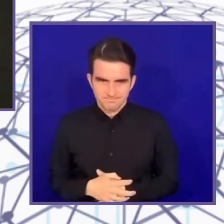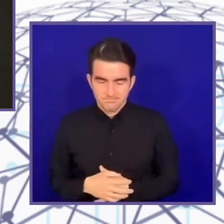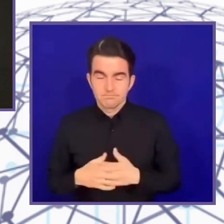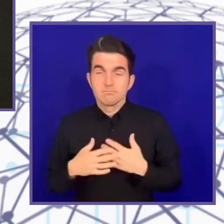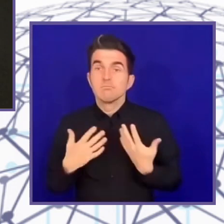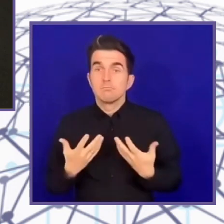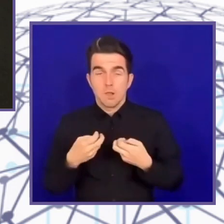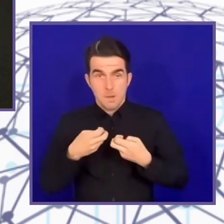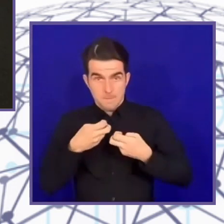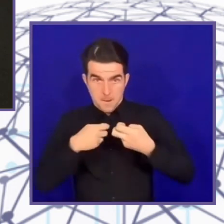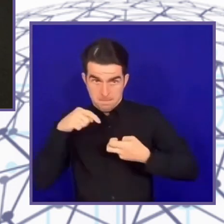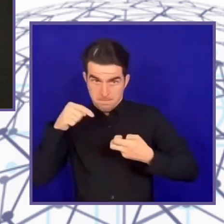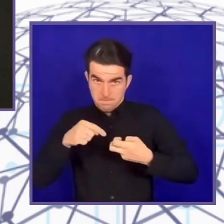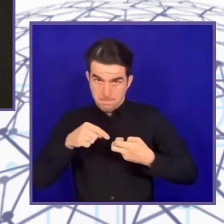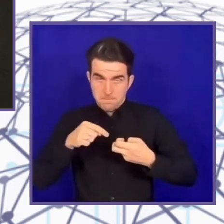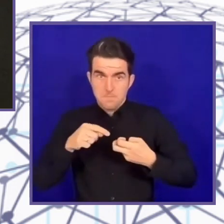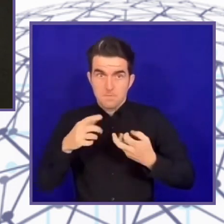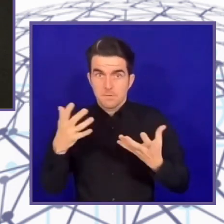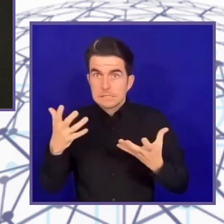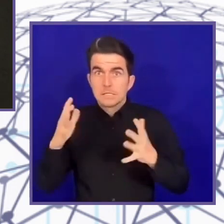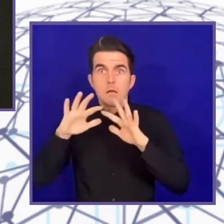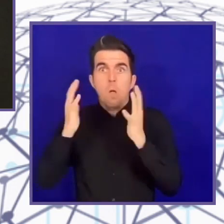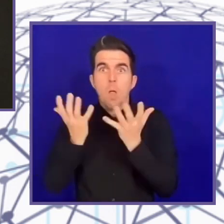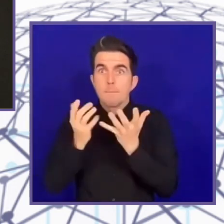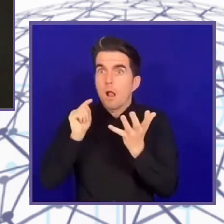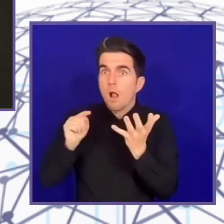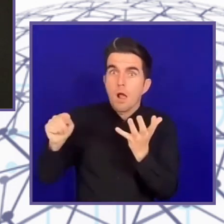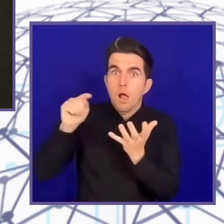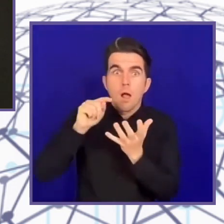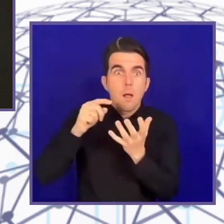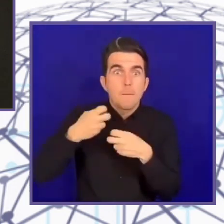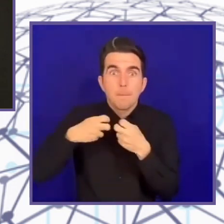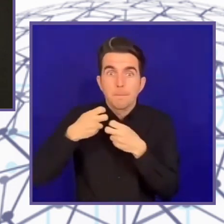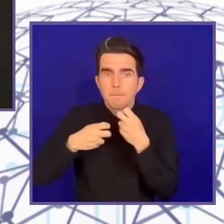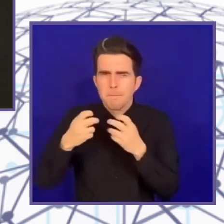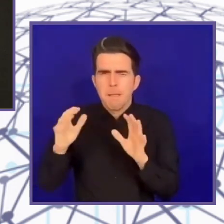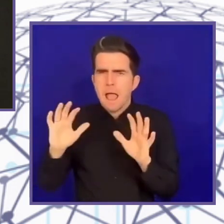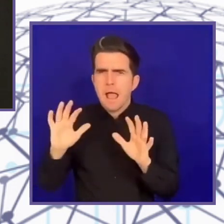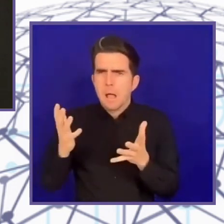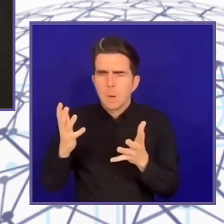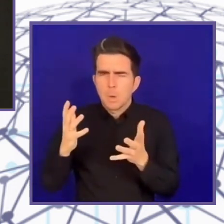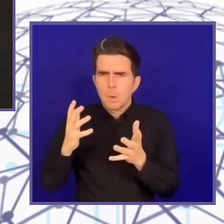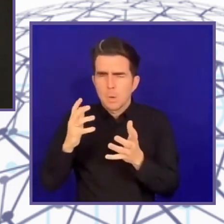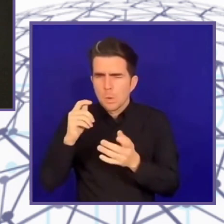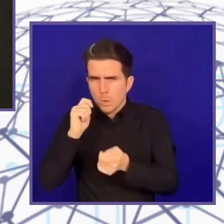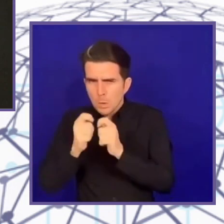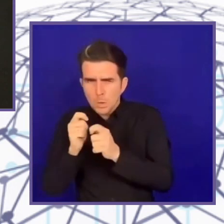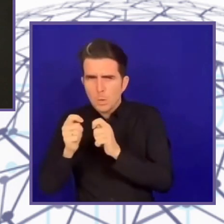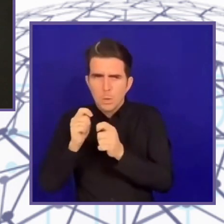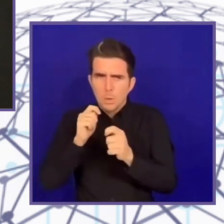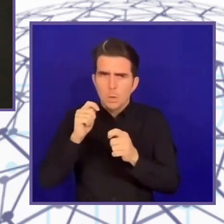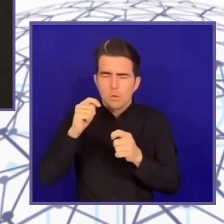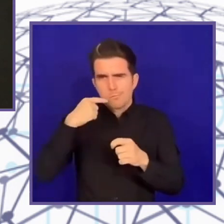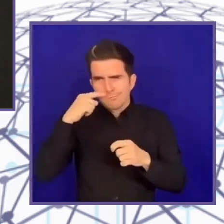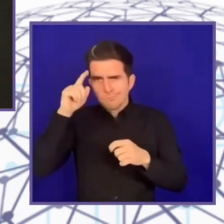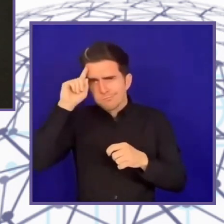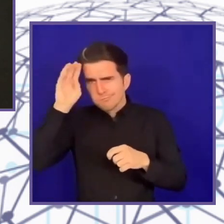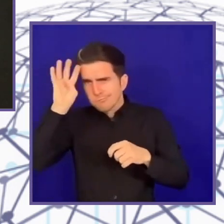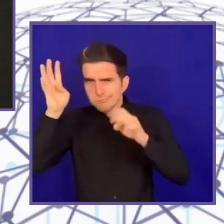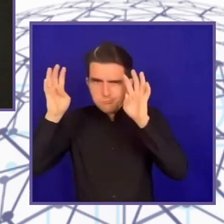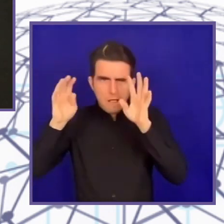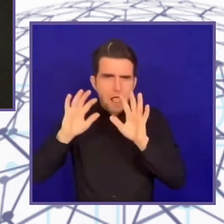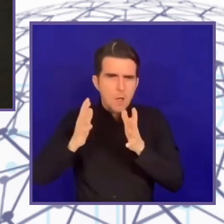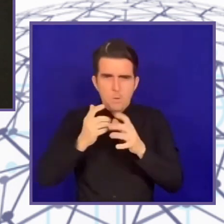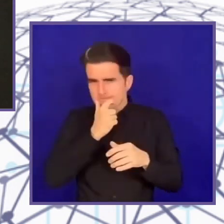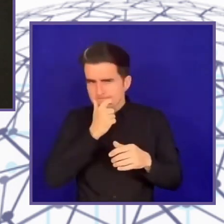innovation, the best people who have got the best insight are the people who are going through the problem. Exactly. And when it comes to